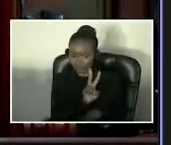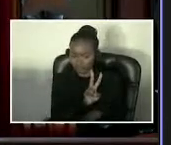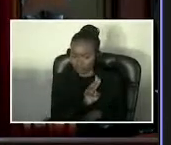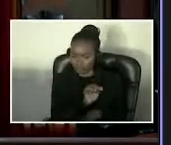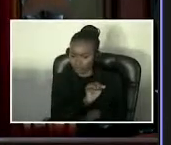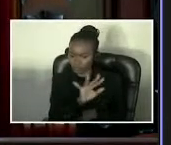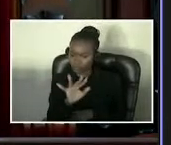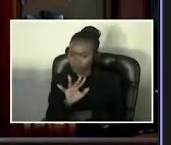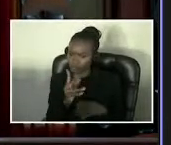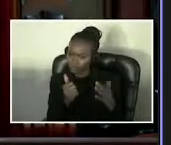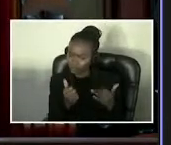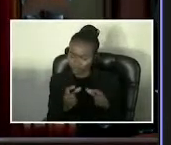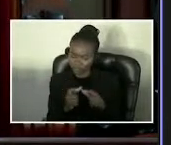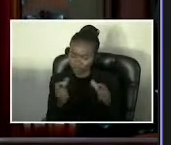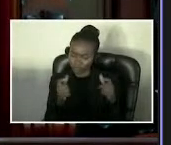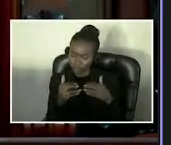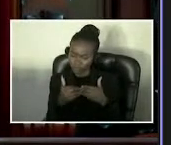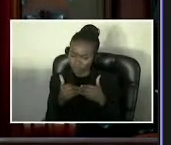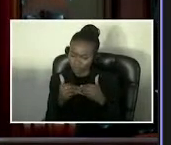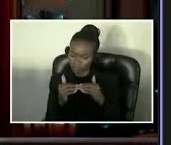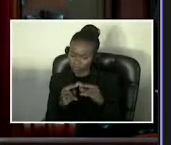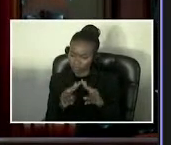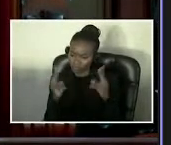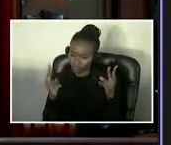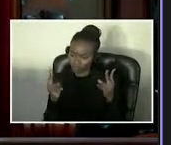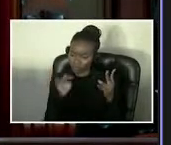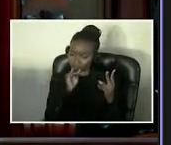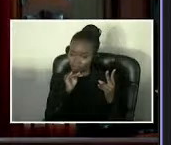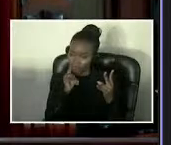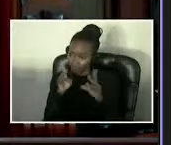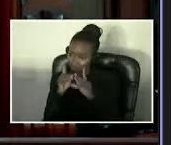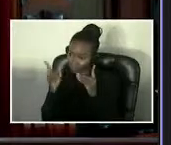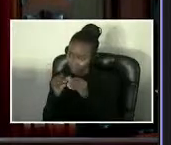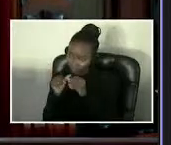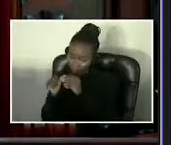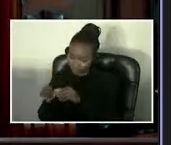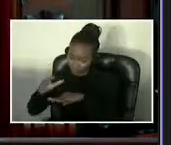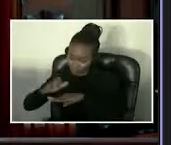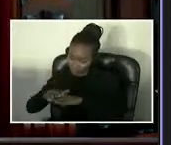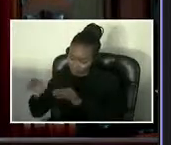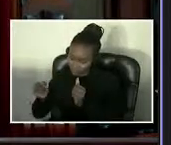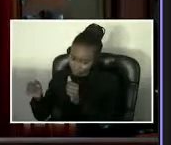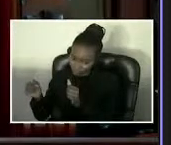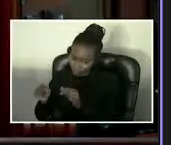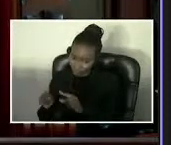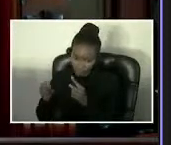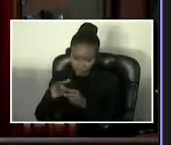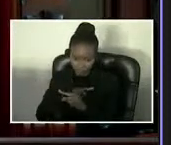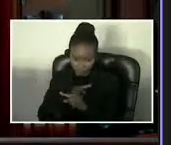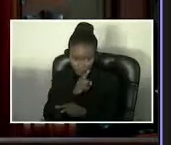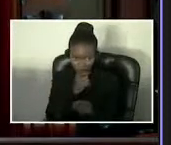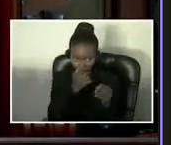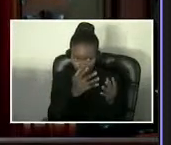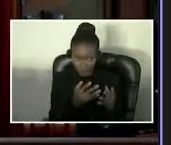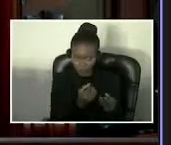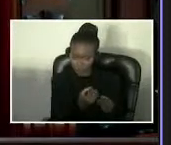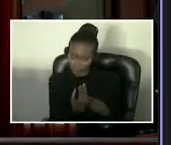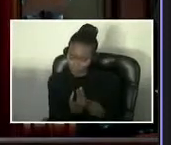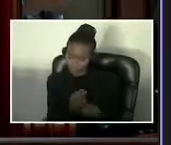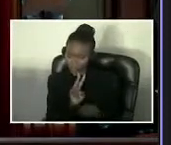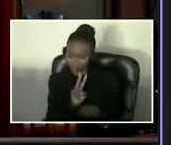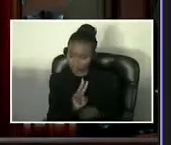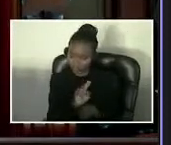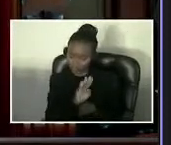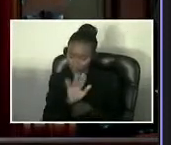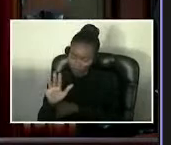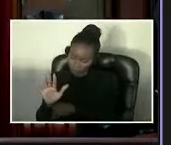that has made the department not to proceed in the line of the feeling of the octopus hence there was this type of moratorium it